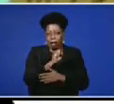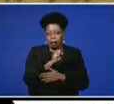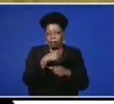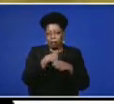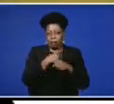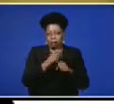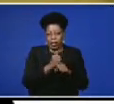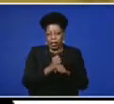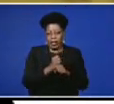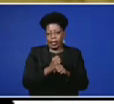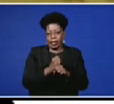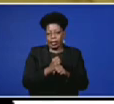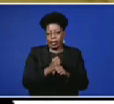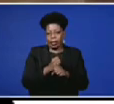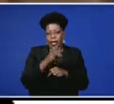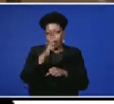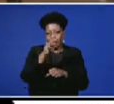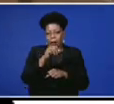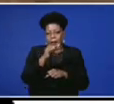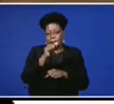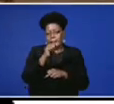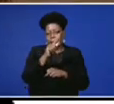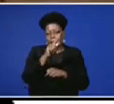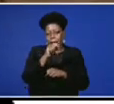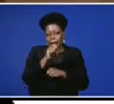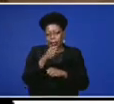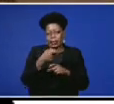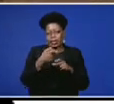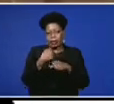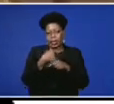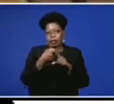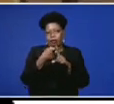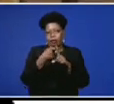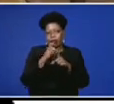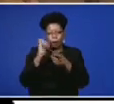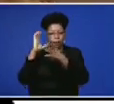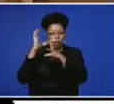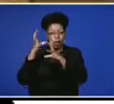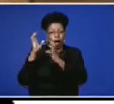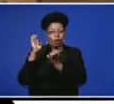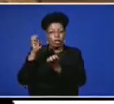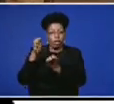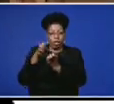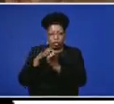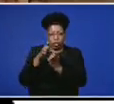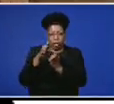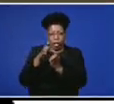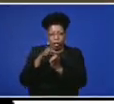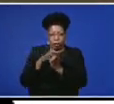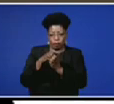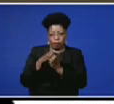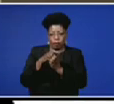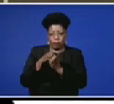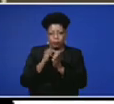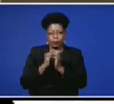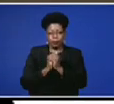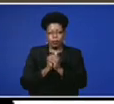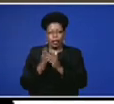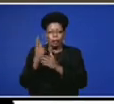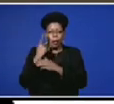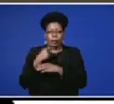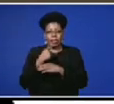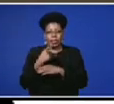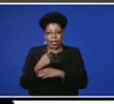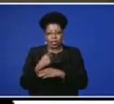out placemats and other accessories derived from the conch and seashells that wash up on our shorelines. It's something Pamela says she